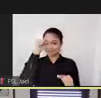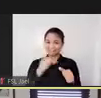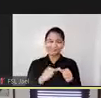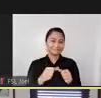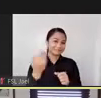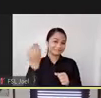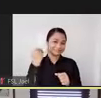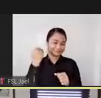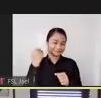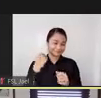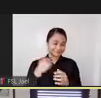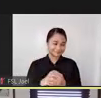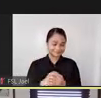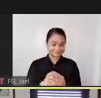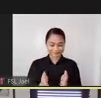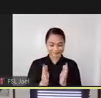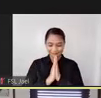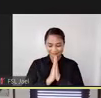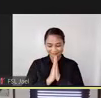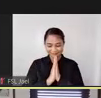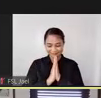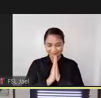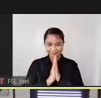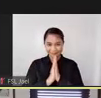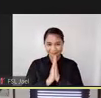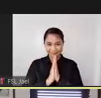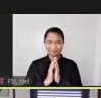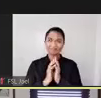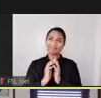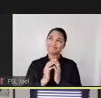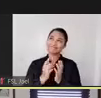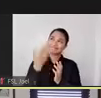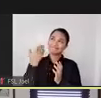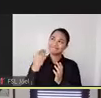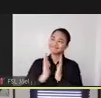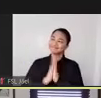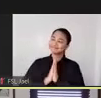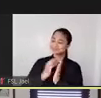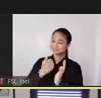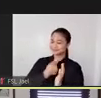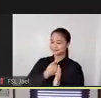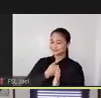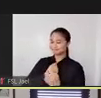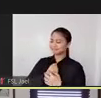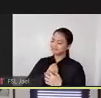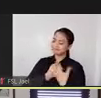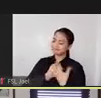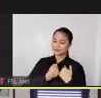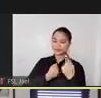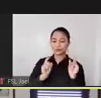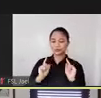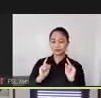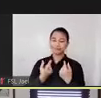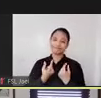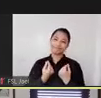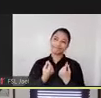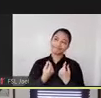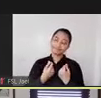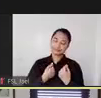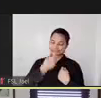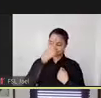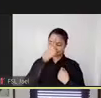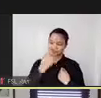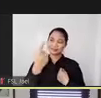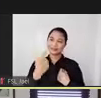just by myself. What could I possibly do that could help make an impact in this